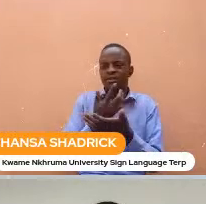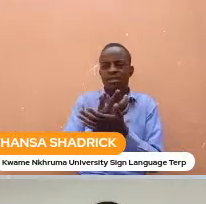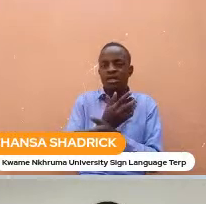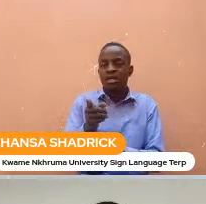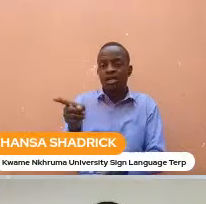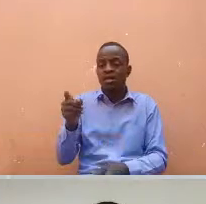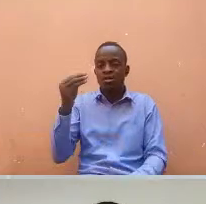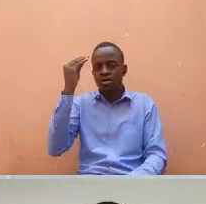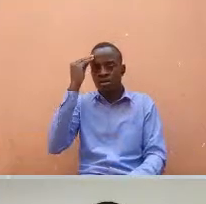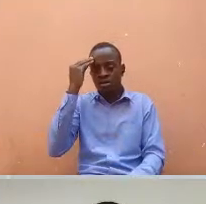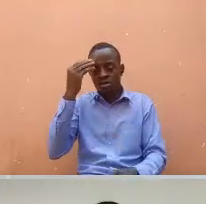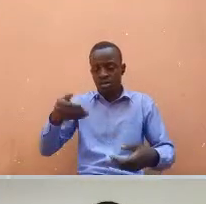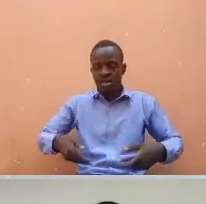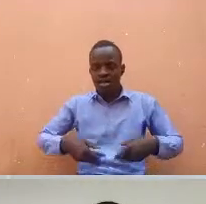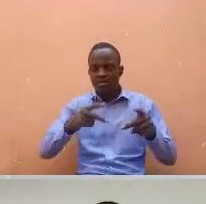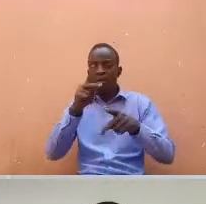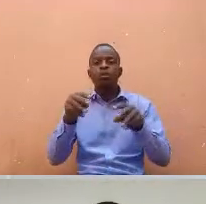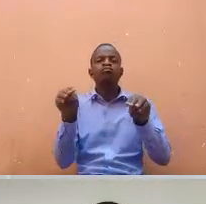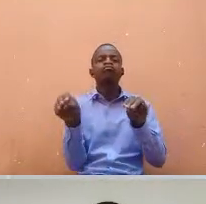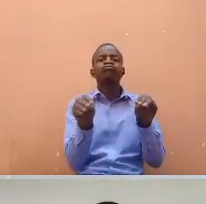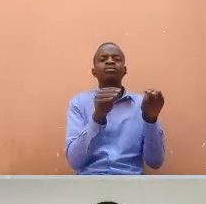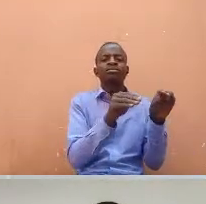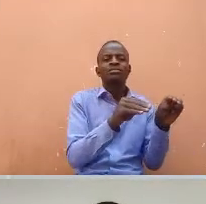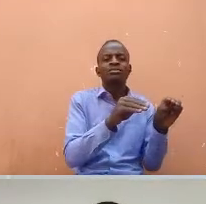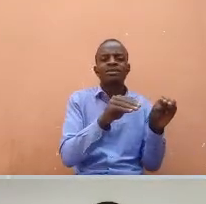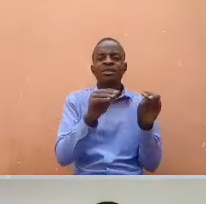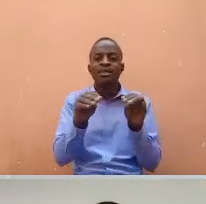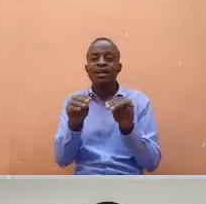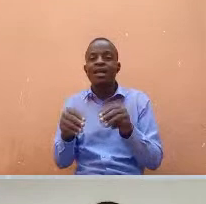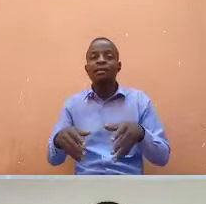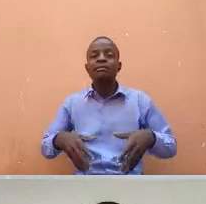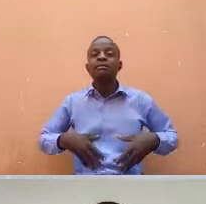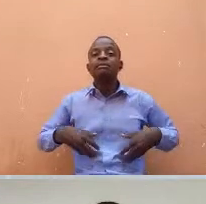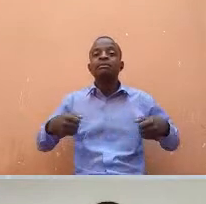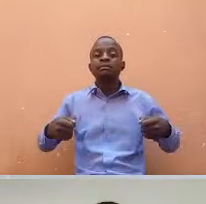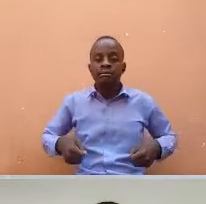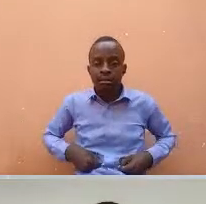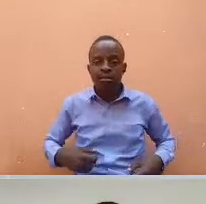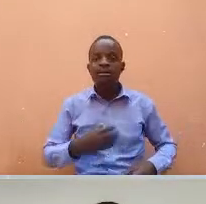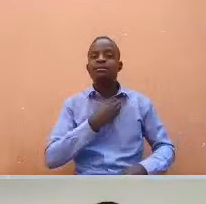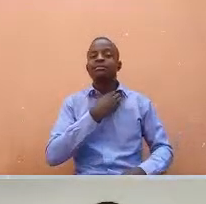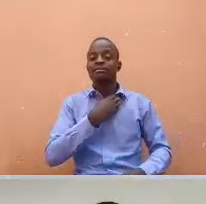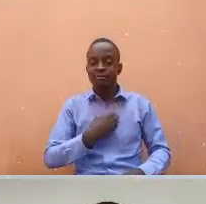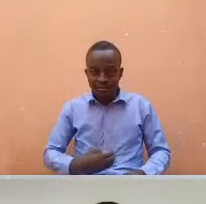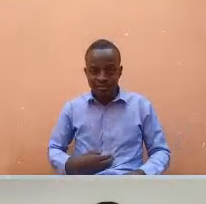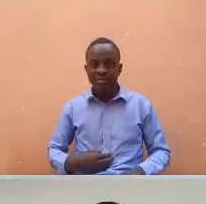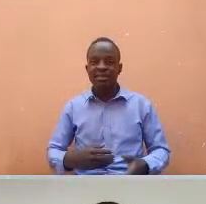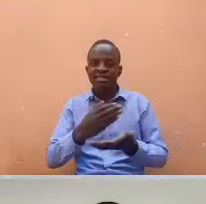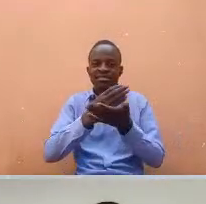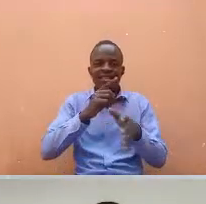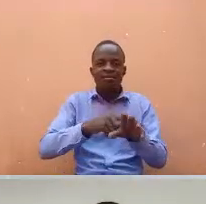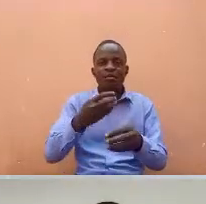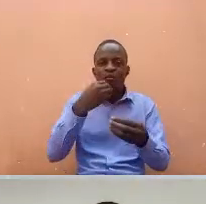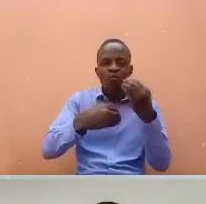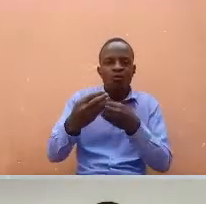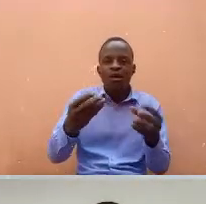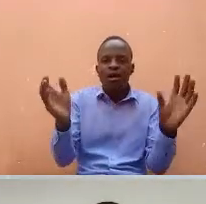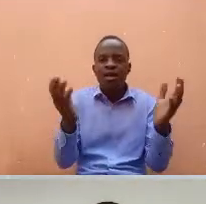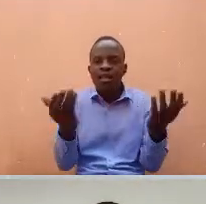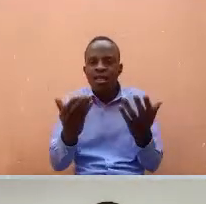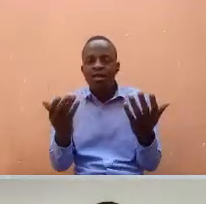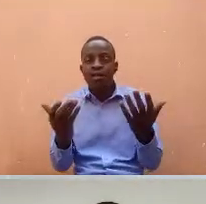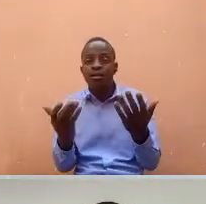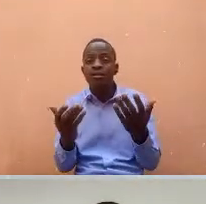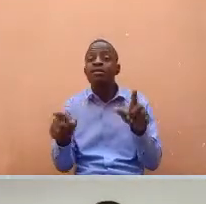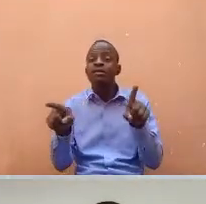lot, so you can imagine a situation where you're hungry, you do not have money for to buy food, and then contraceptive also give back pain.